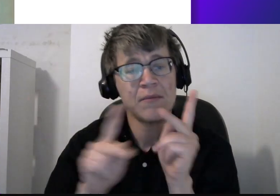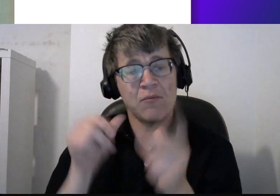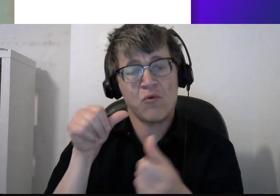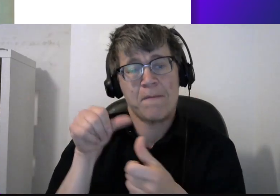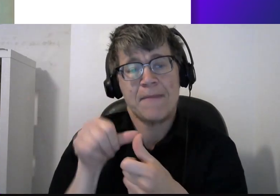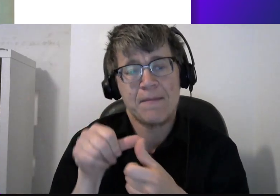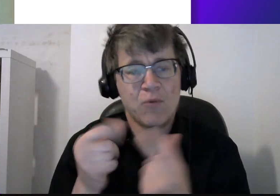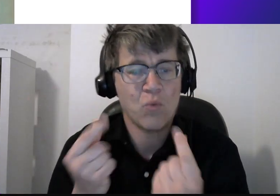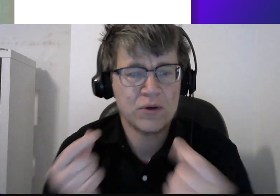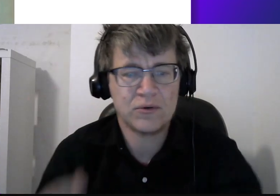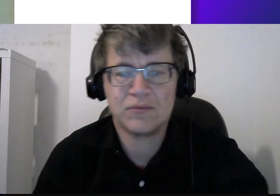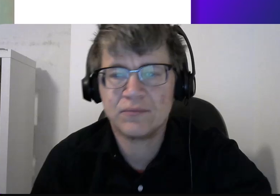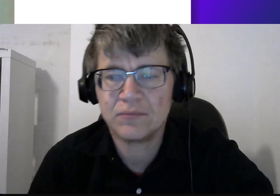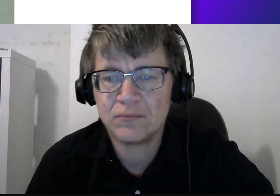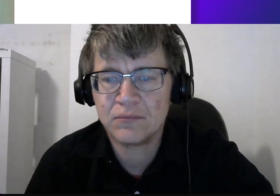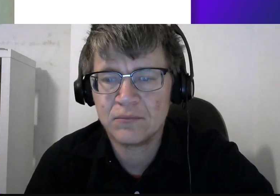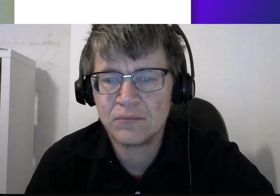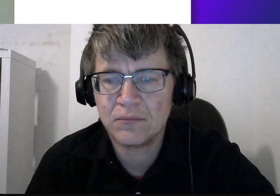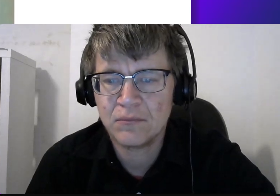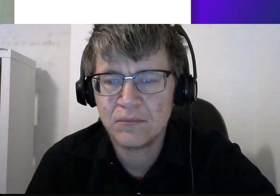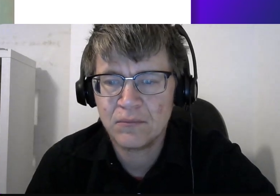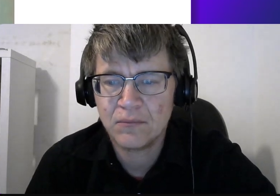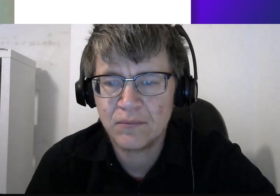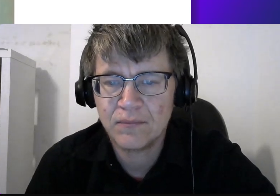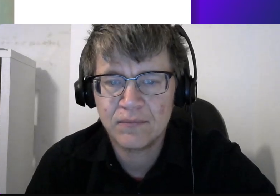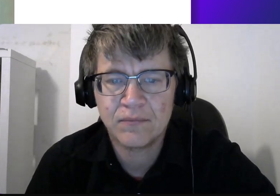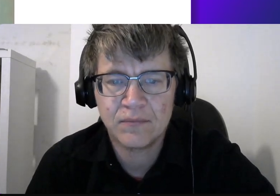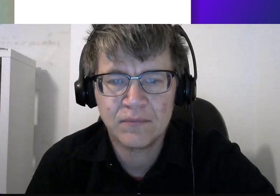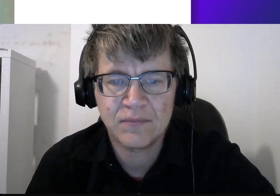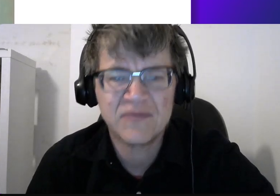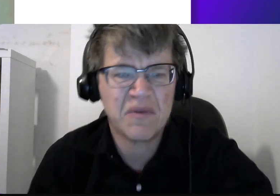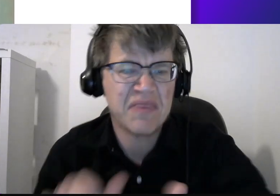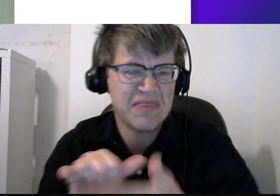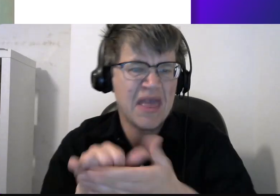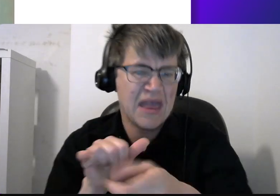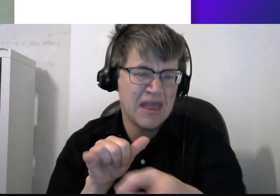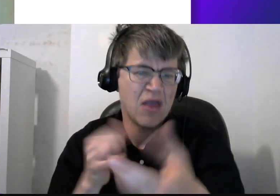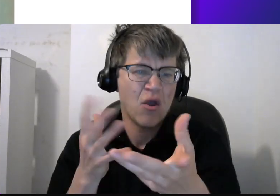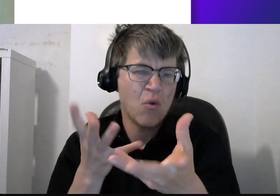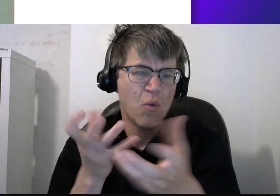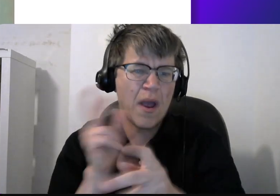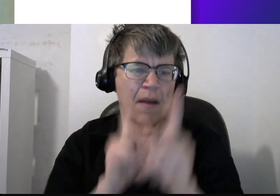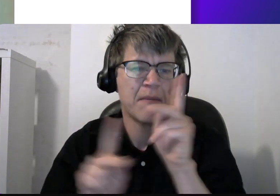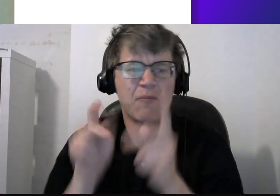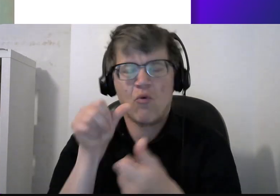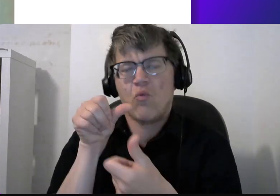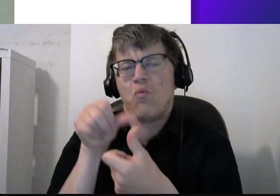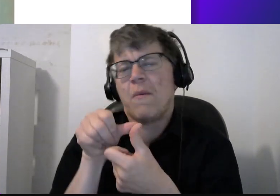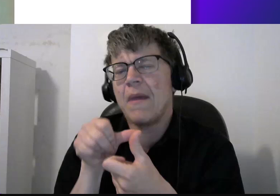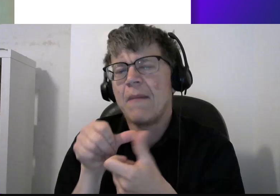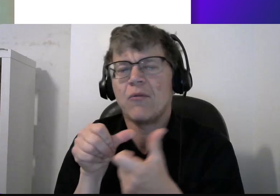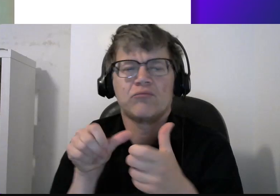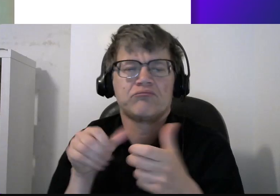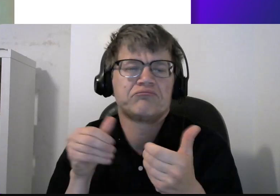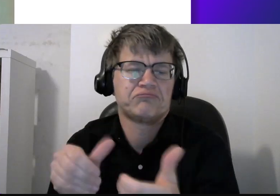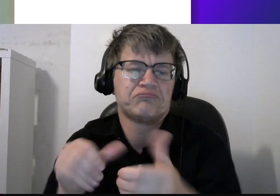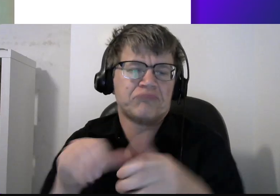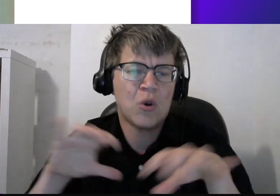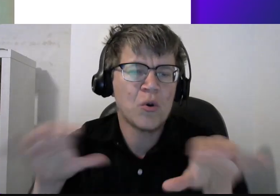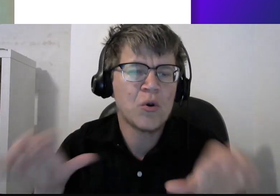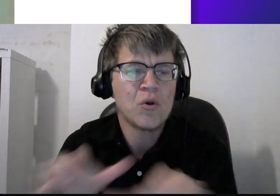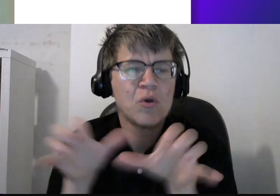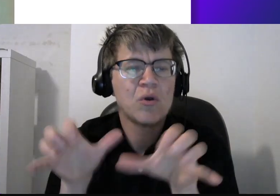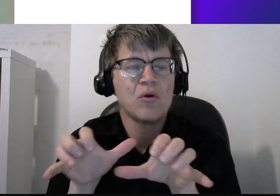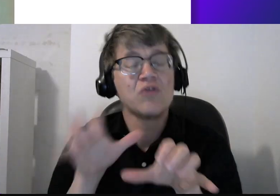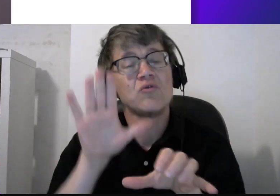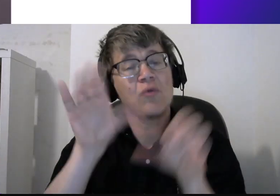where that information would go. So you want to make sure that you're thinking about, like, what is your header, and then what do you want people to do, and make sure that both of those elements are